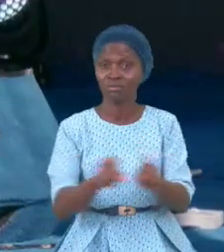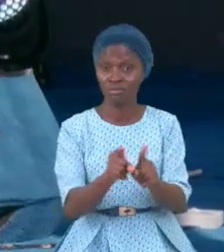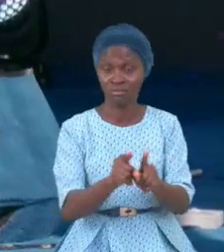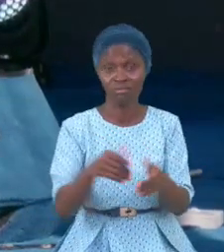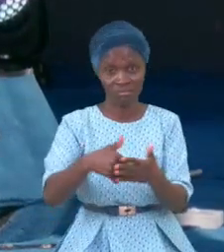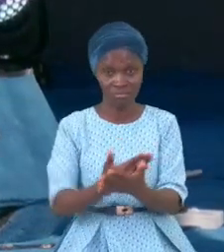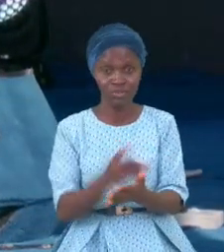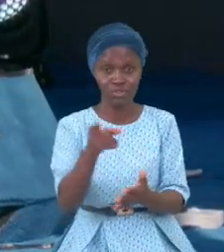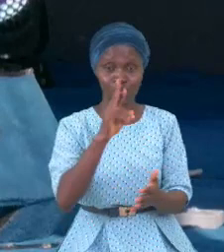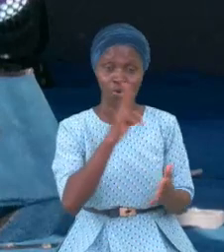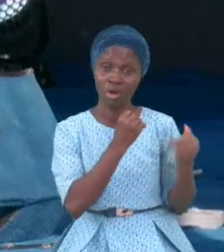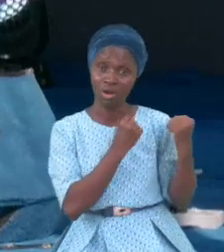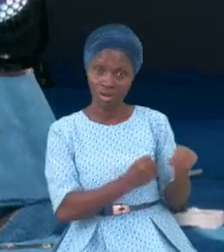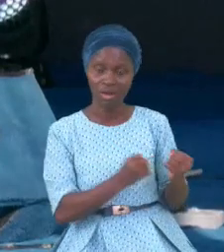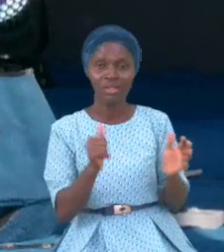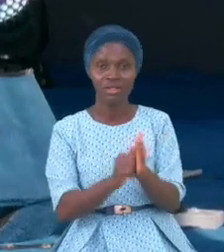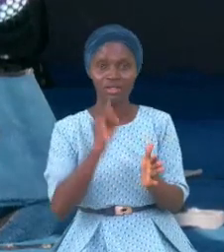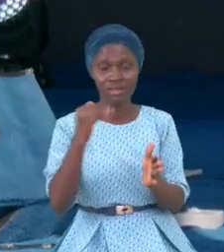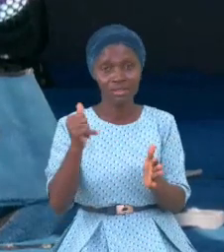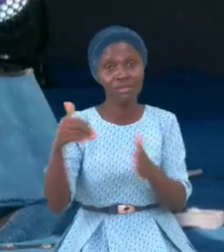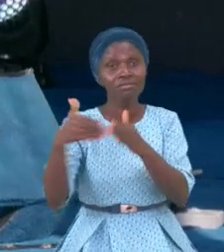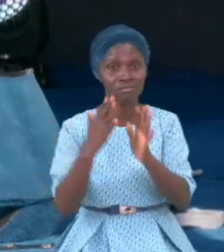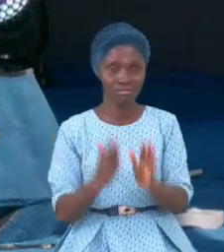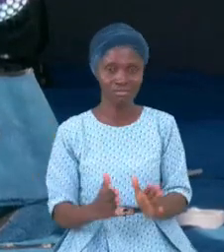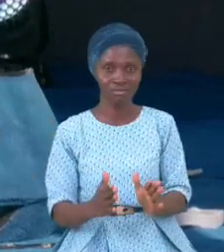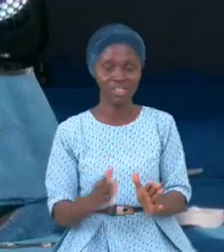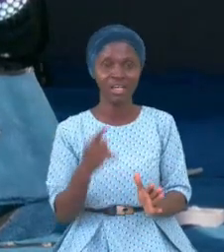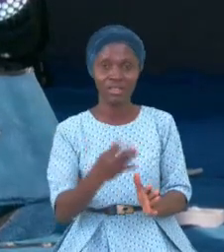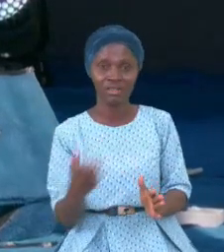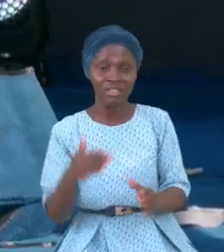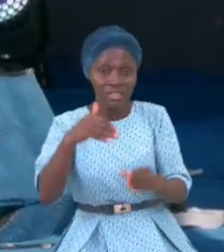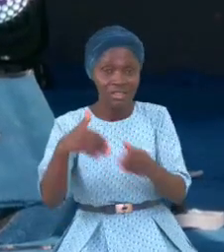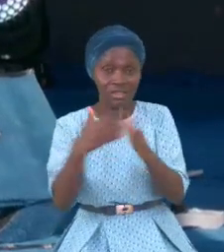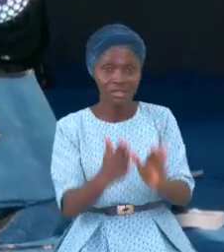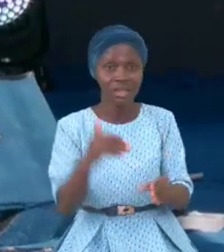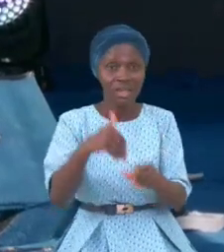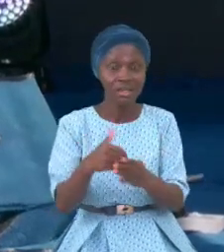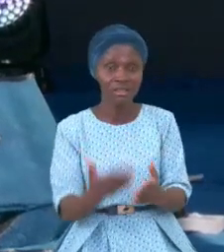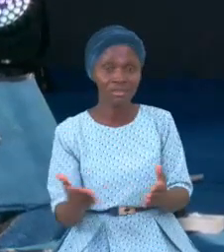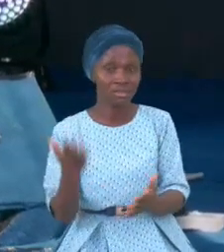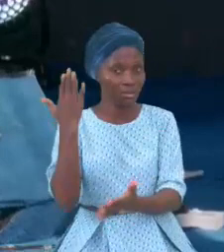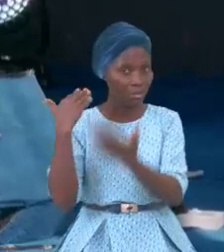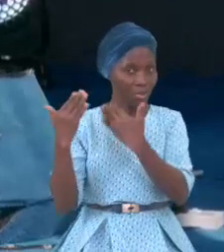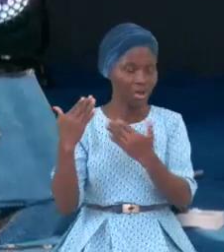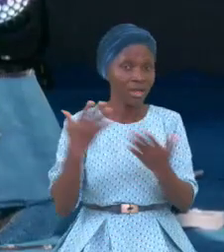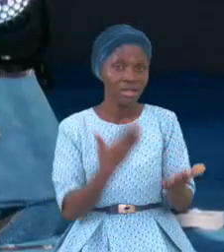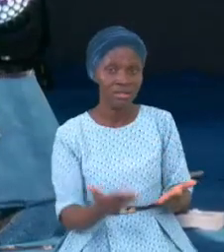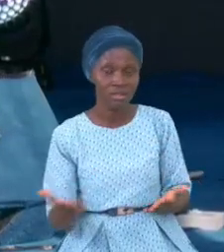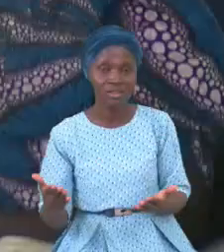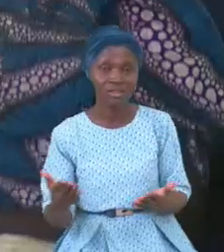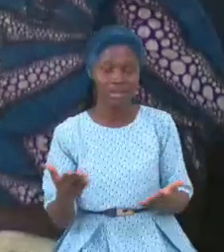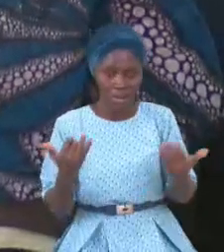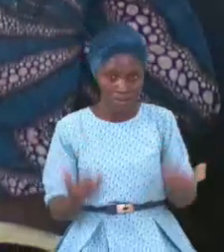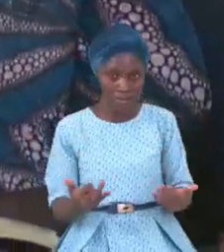courageous. That's leadership in things past, in things present, in things new, in things you've